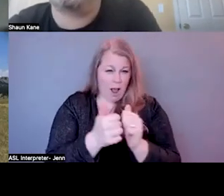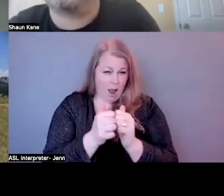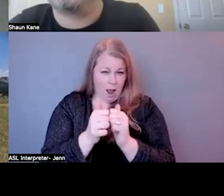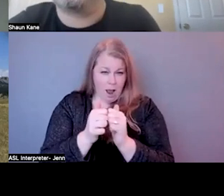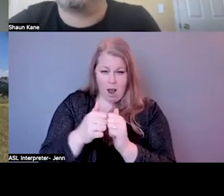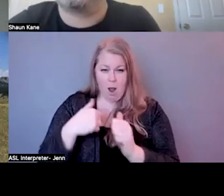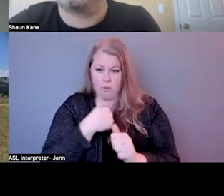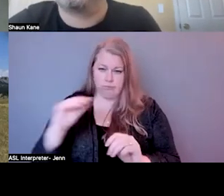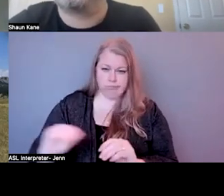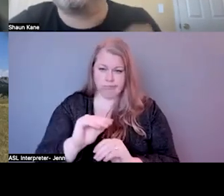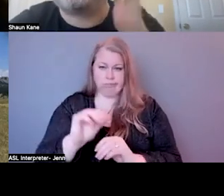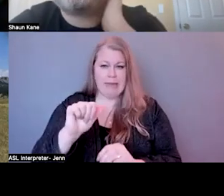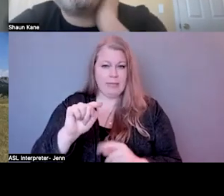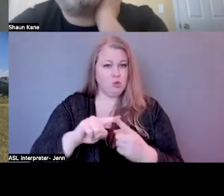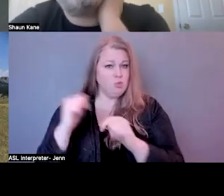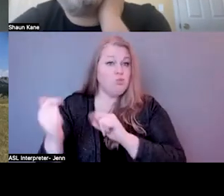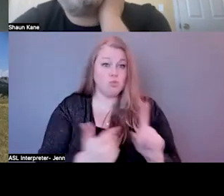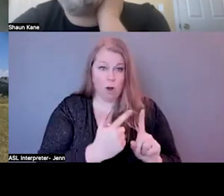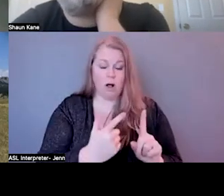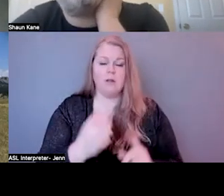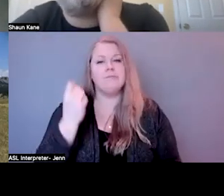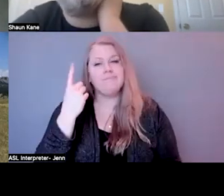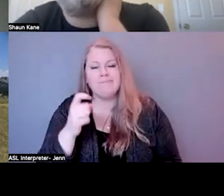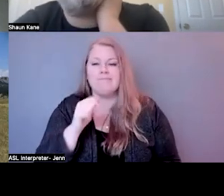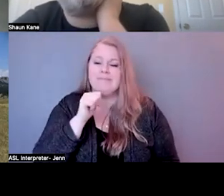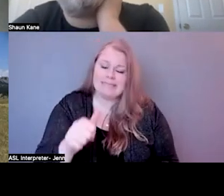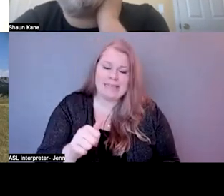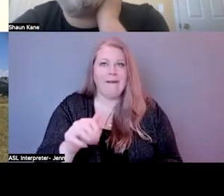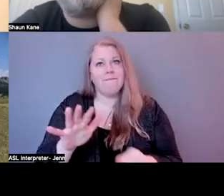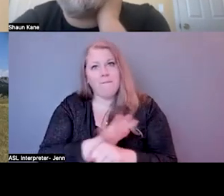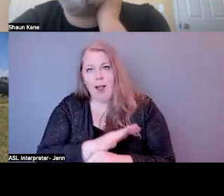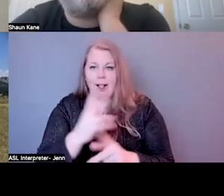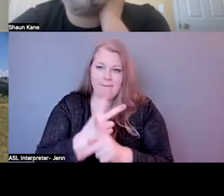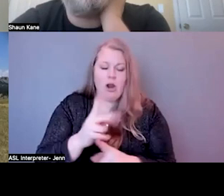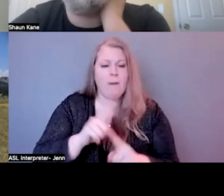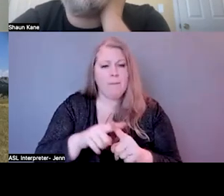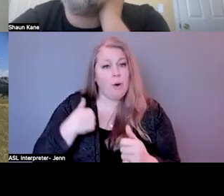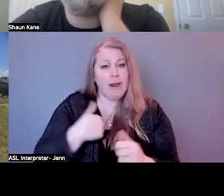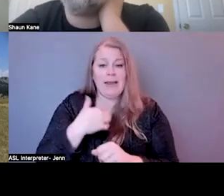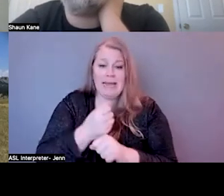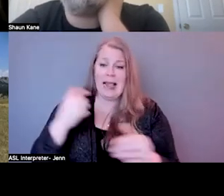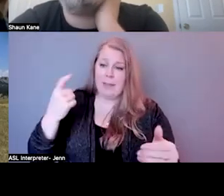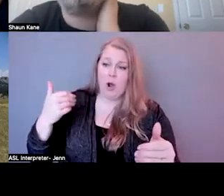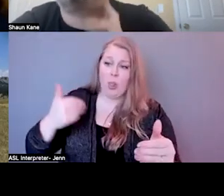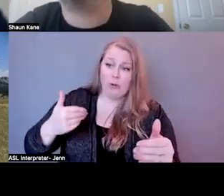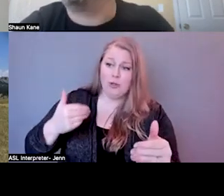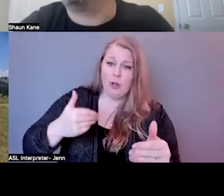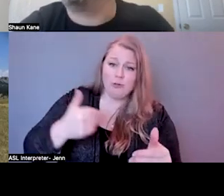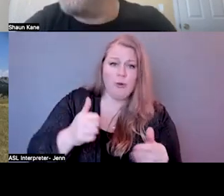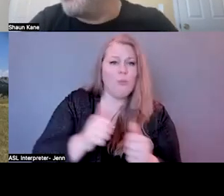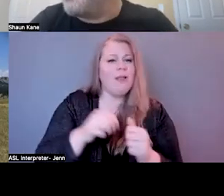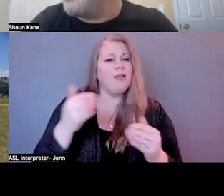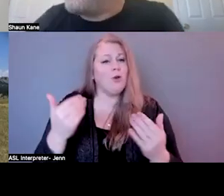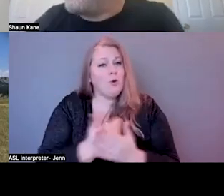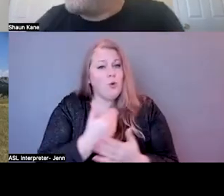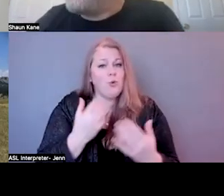assistive technology to everyone. And while that's not entirely figured out, I think we're so much closer with so many amazing features,